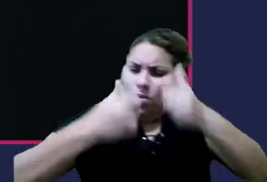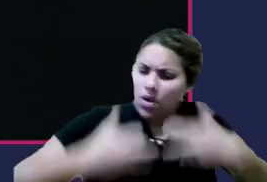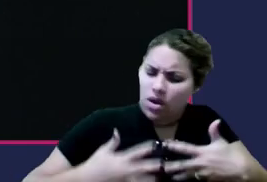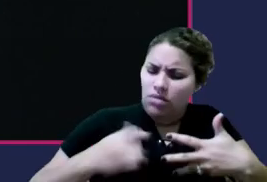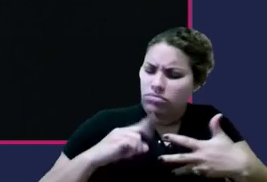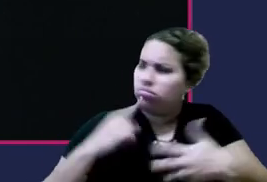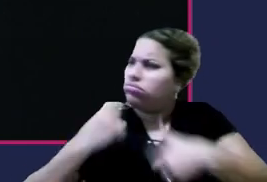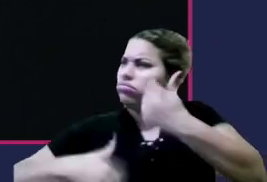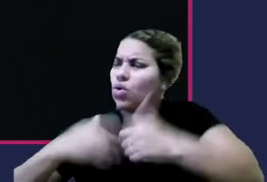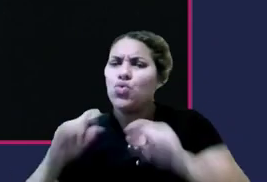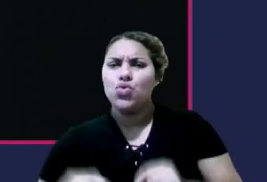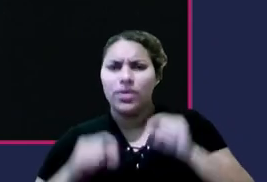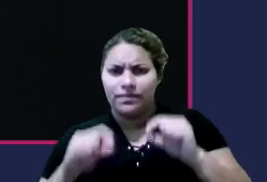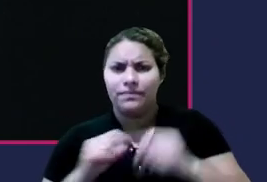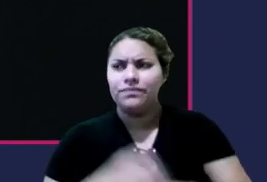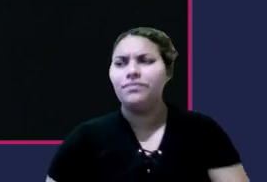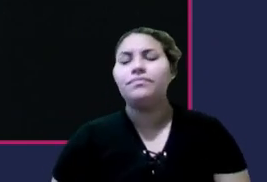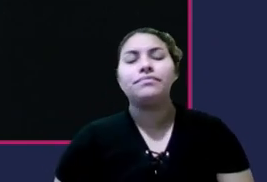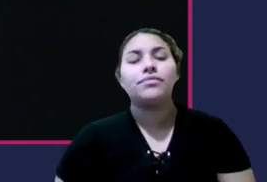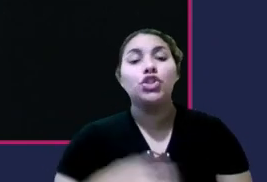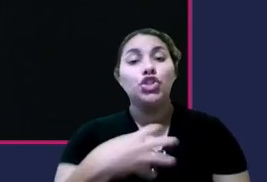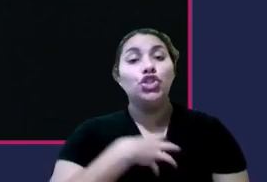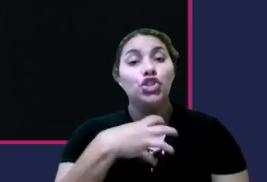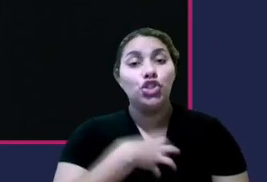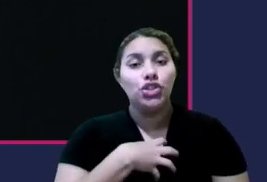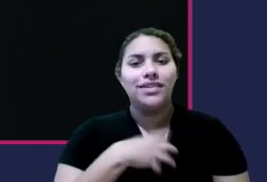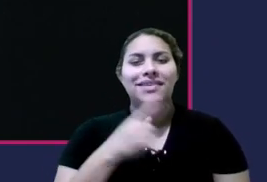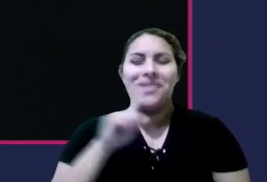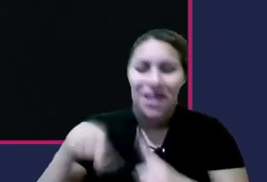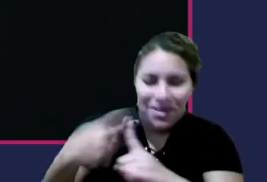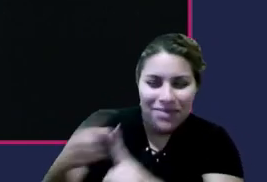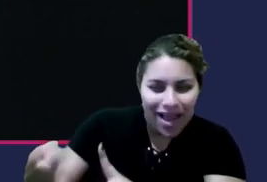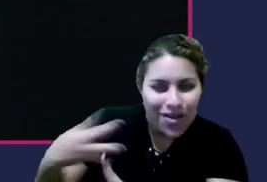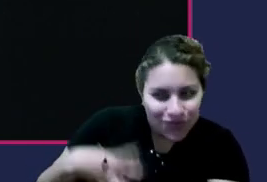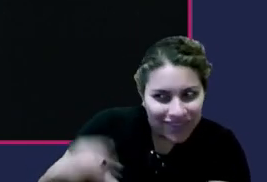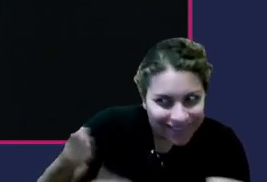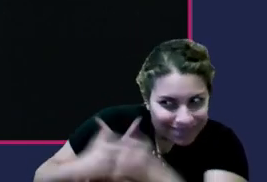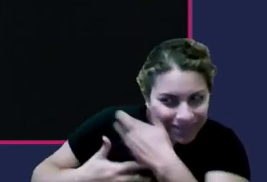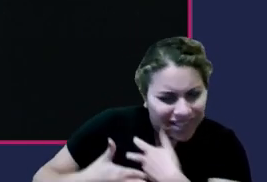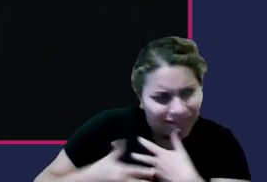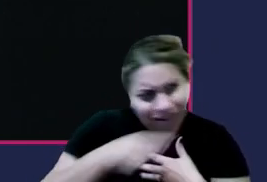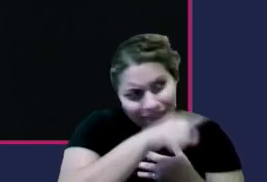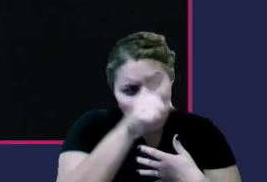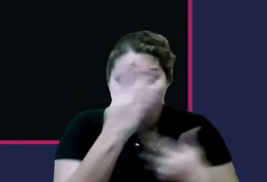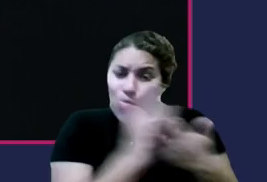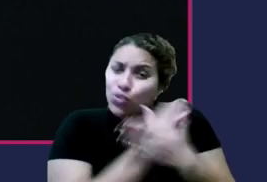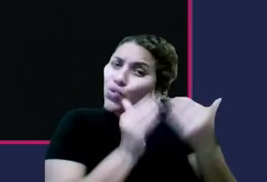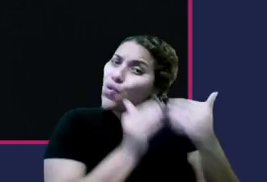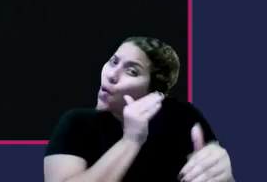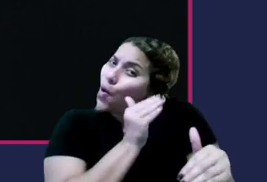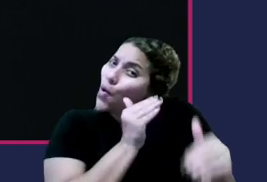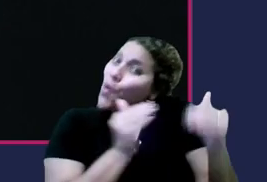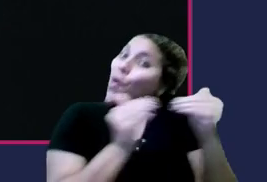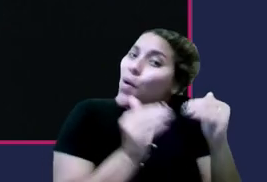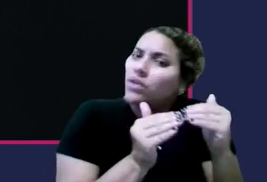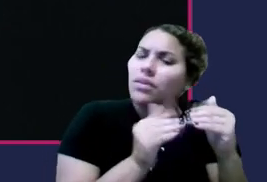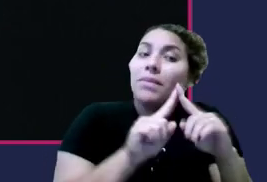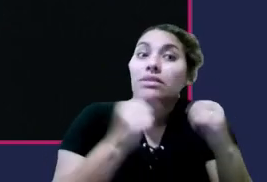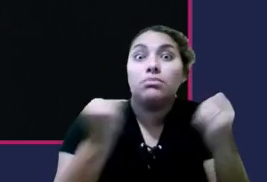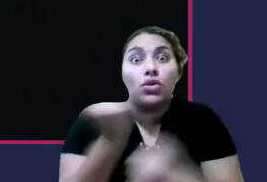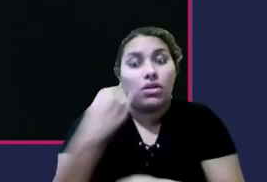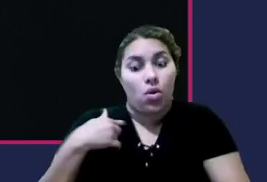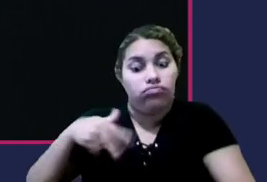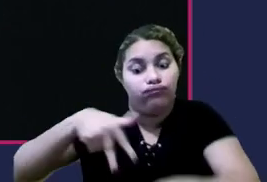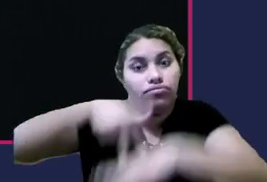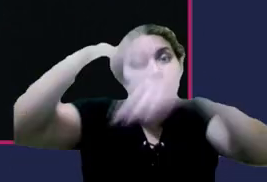company, there might be bias in what I say, just like my daughter has her biases as well. I think it's just